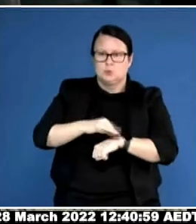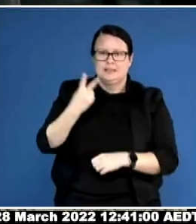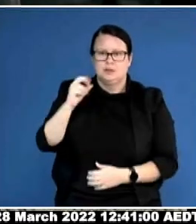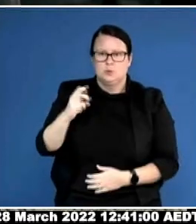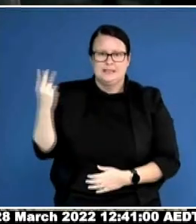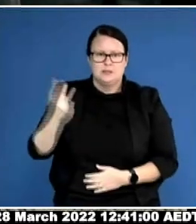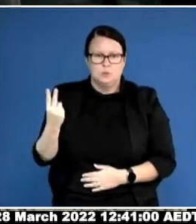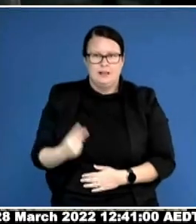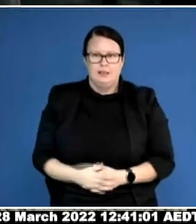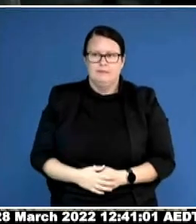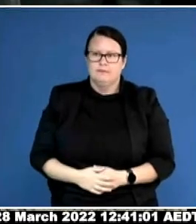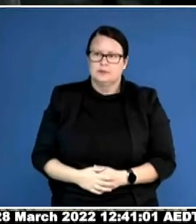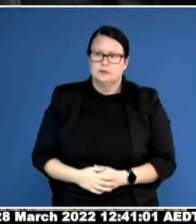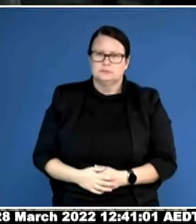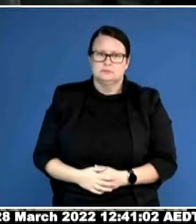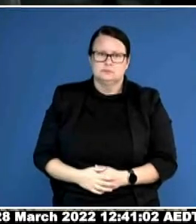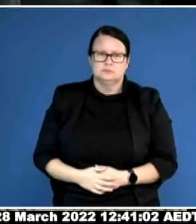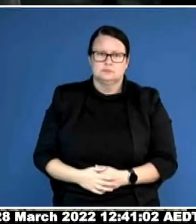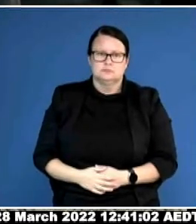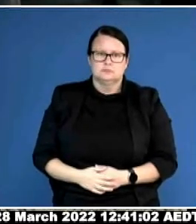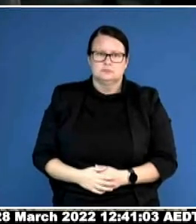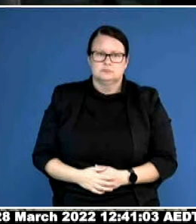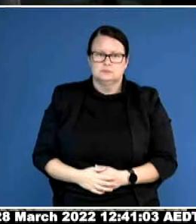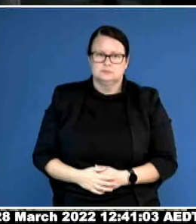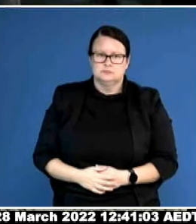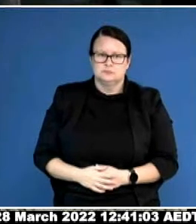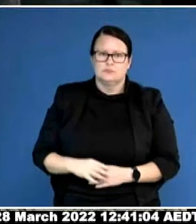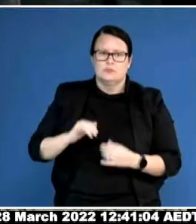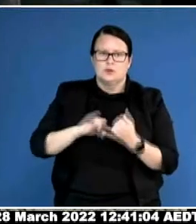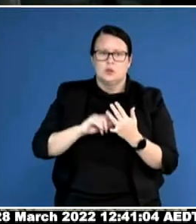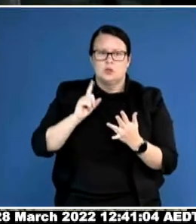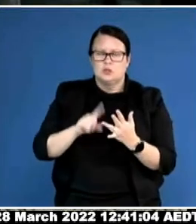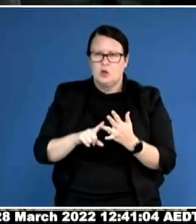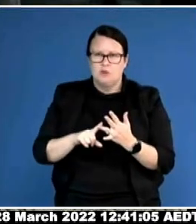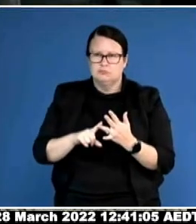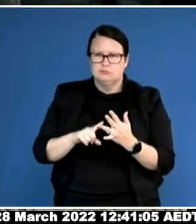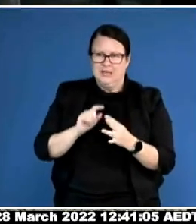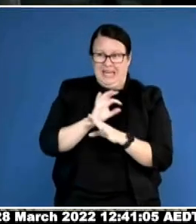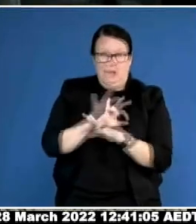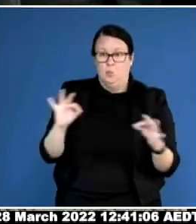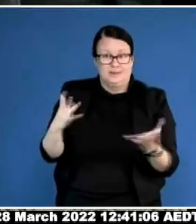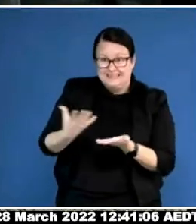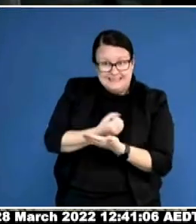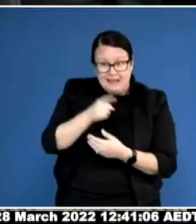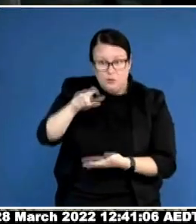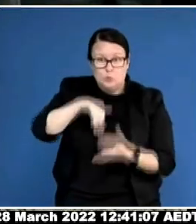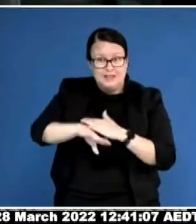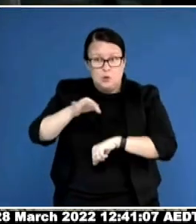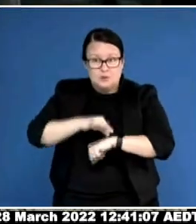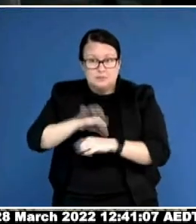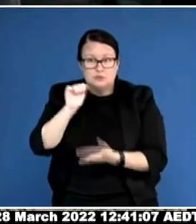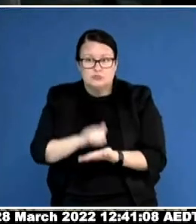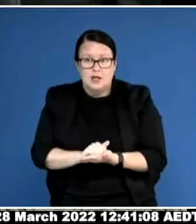2012 ended up being something far less than a safe place. Yeah. That